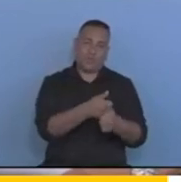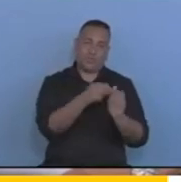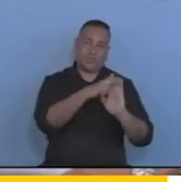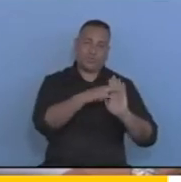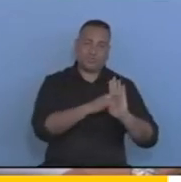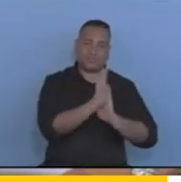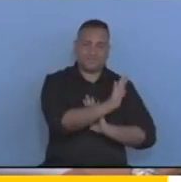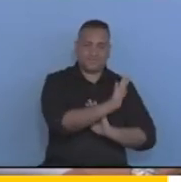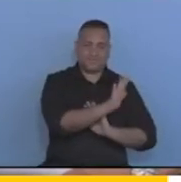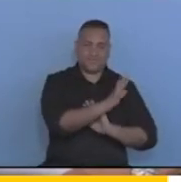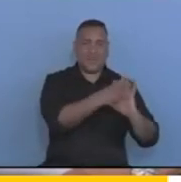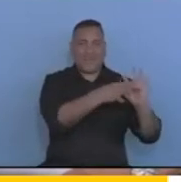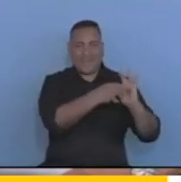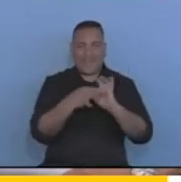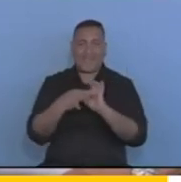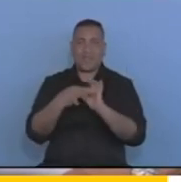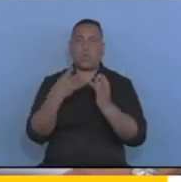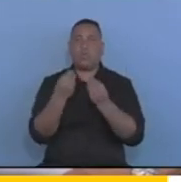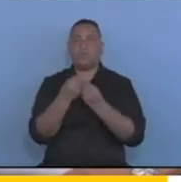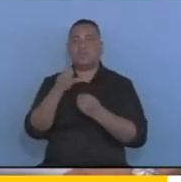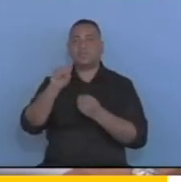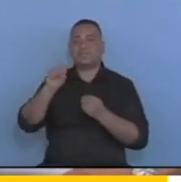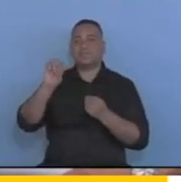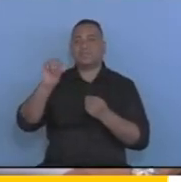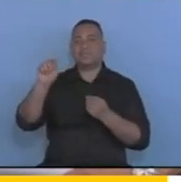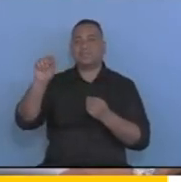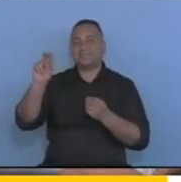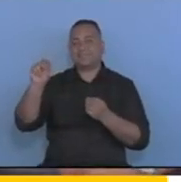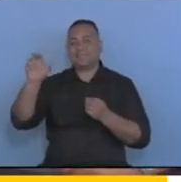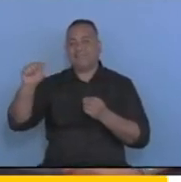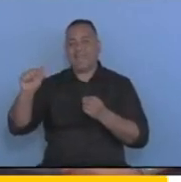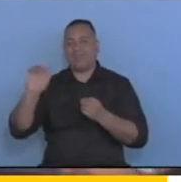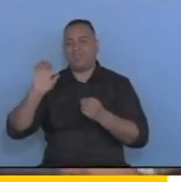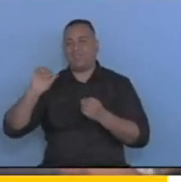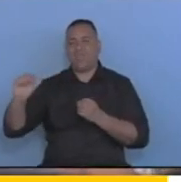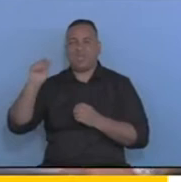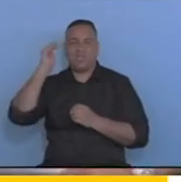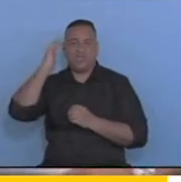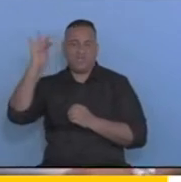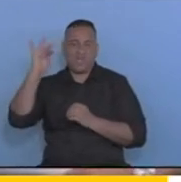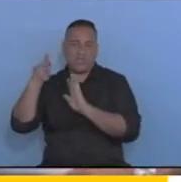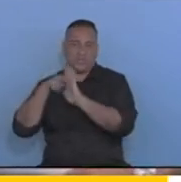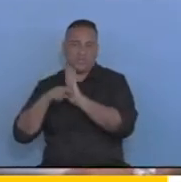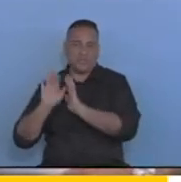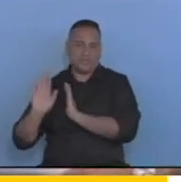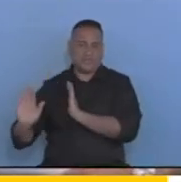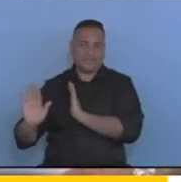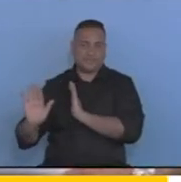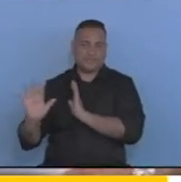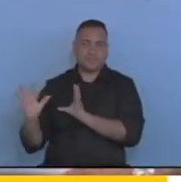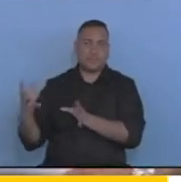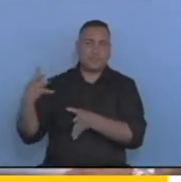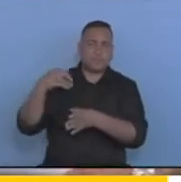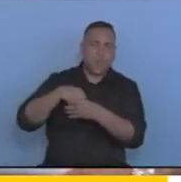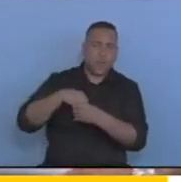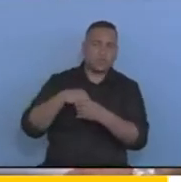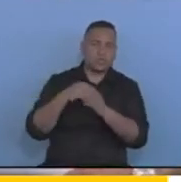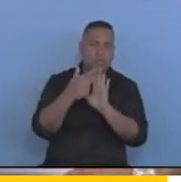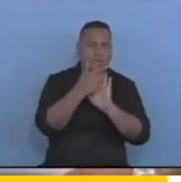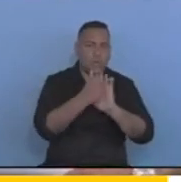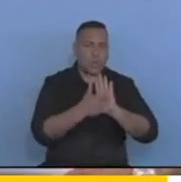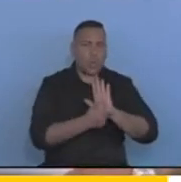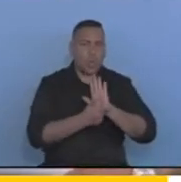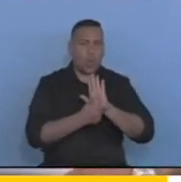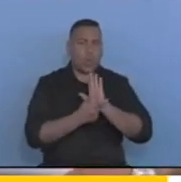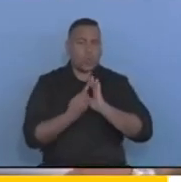SANS. We must do that code, and that's the theory side. That's contain all the laws, if you want to go on your own